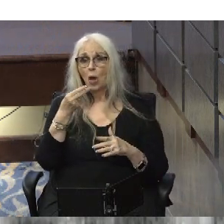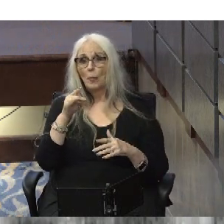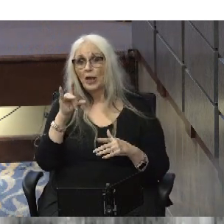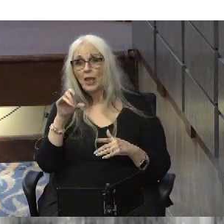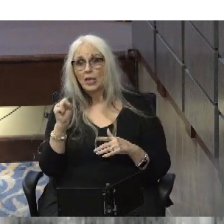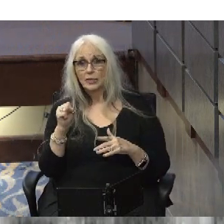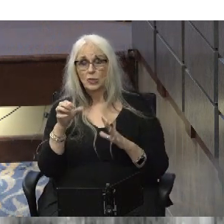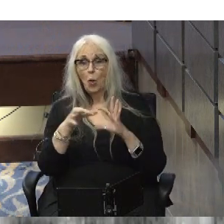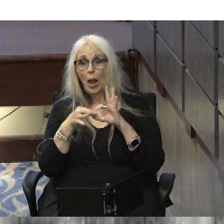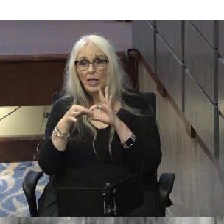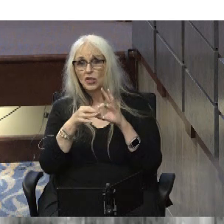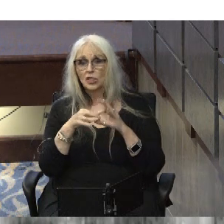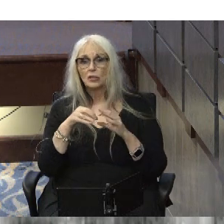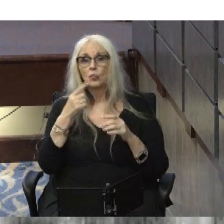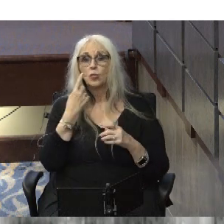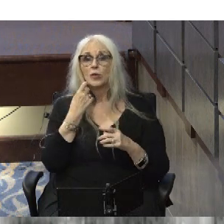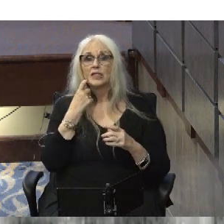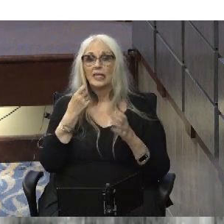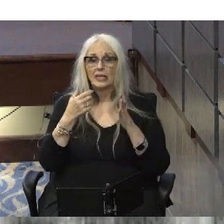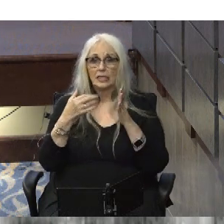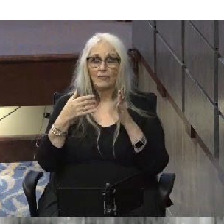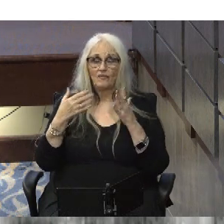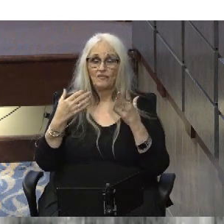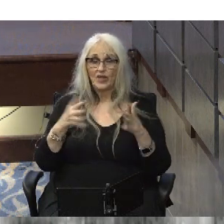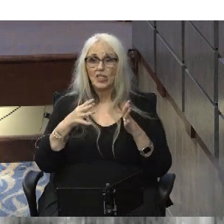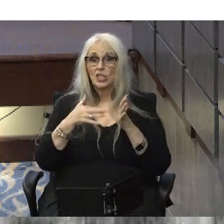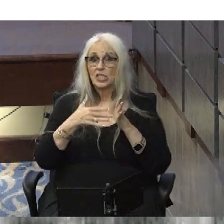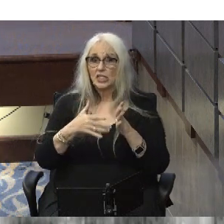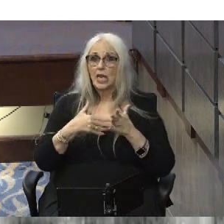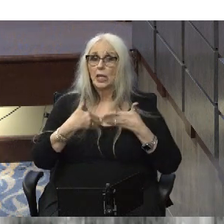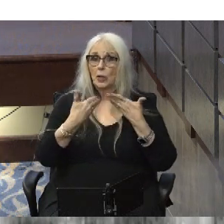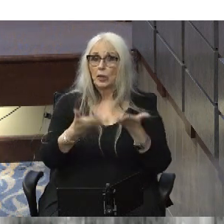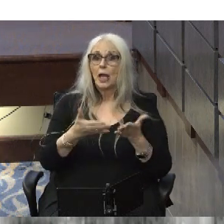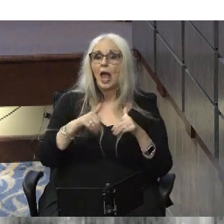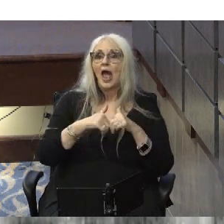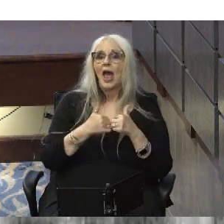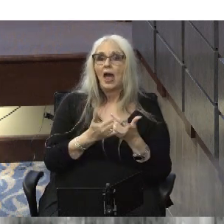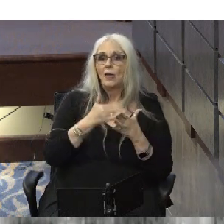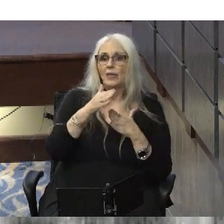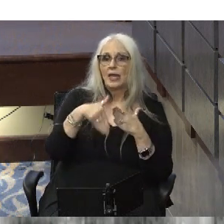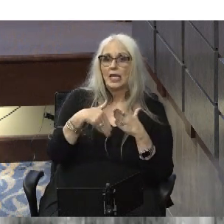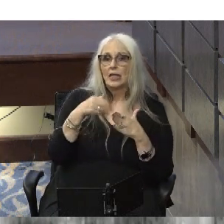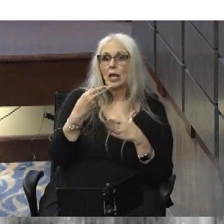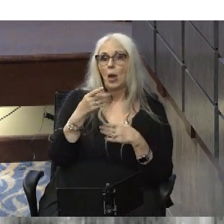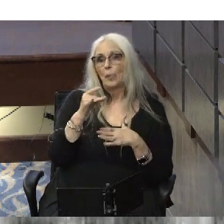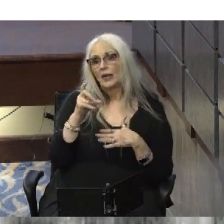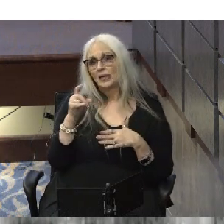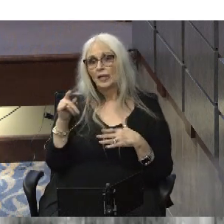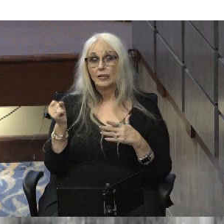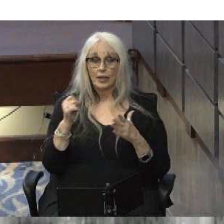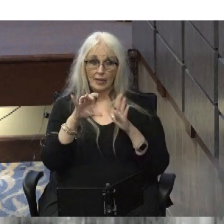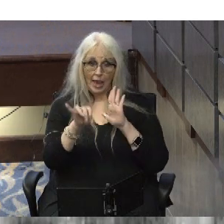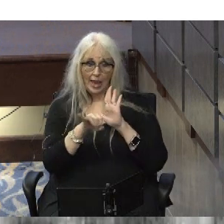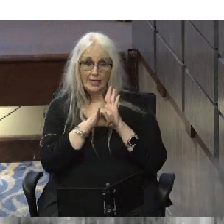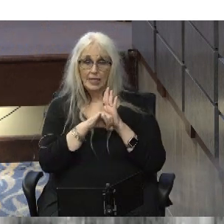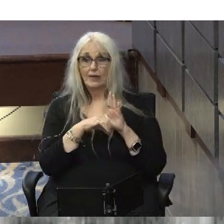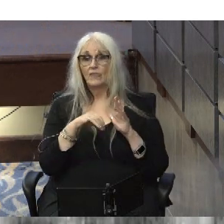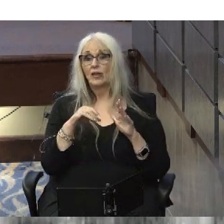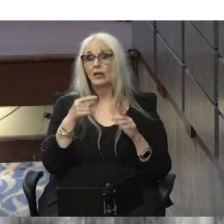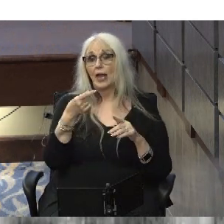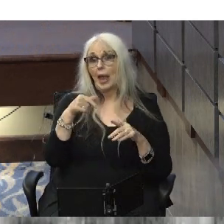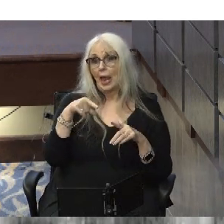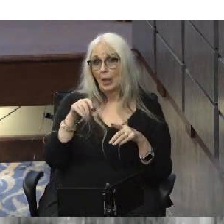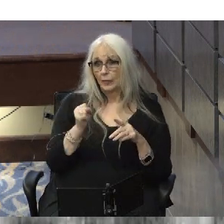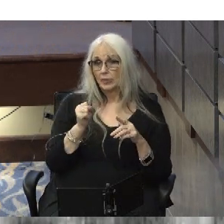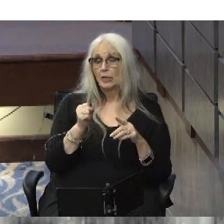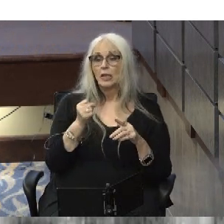Coalition recently produced a study, Strategic Plan for Ending Homelessness. And that study identified that there were gaps in permanent housing